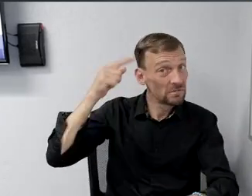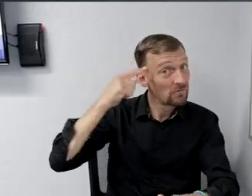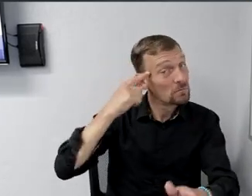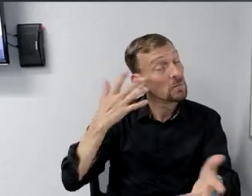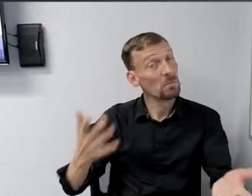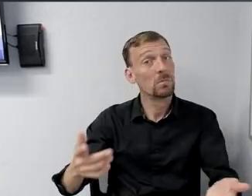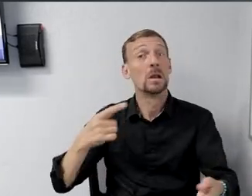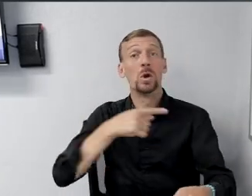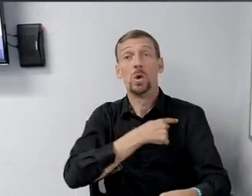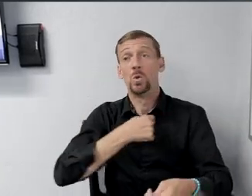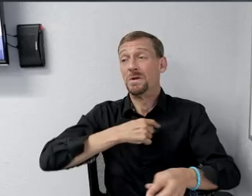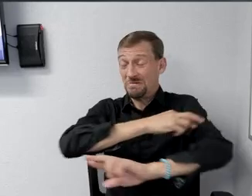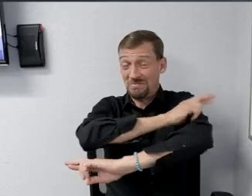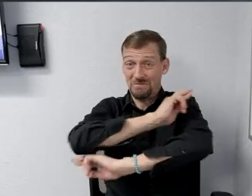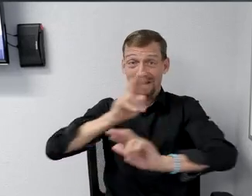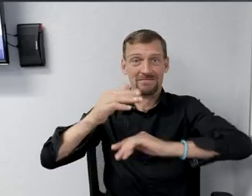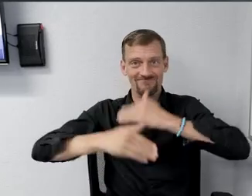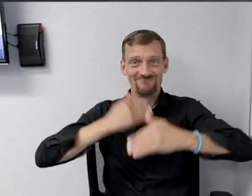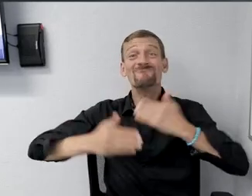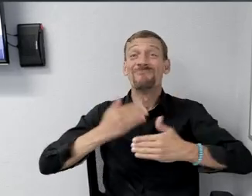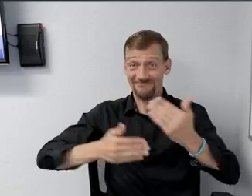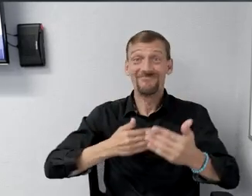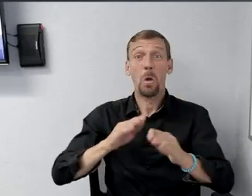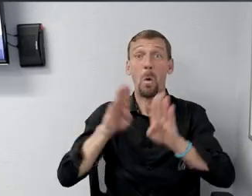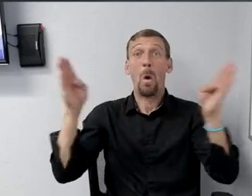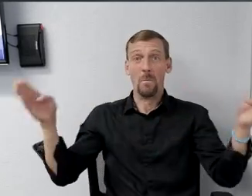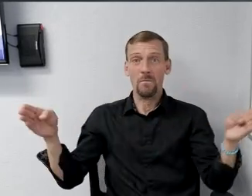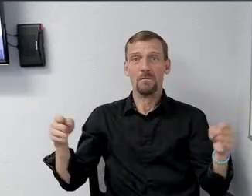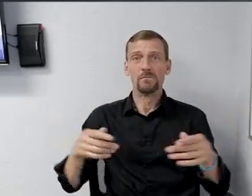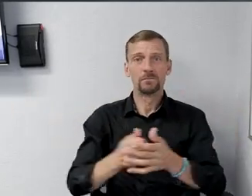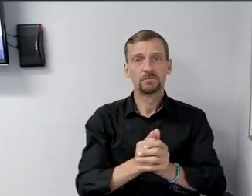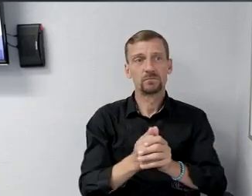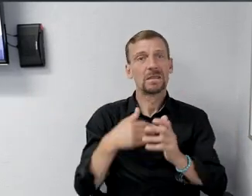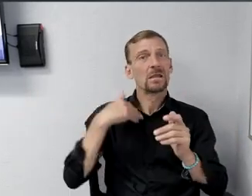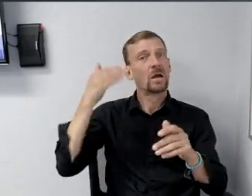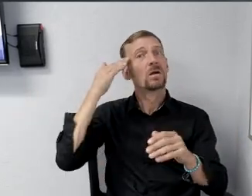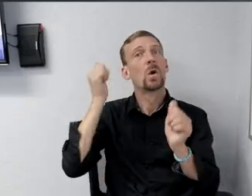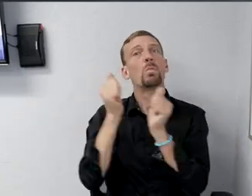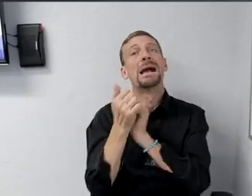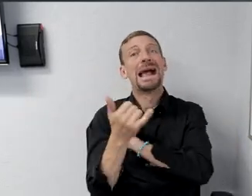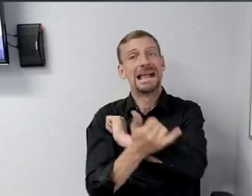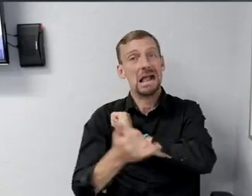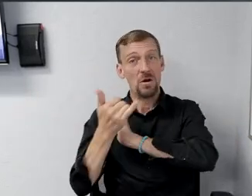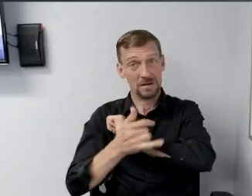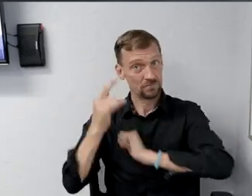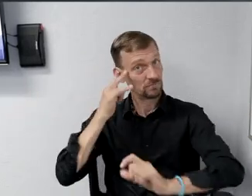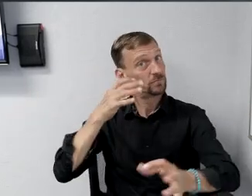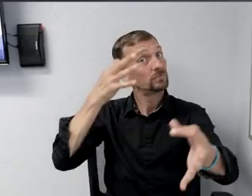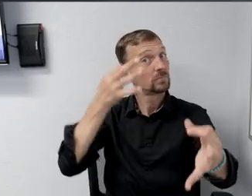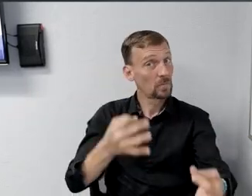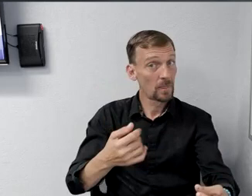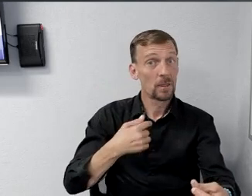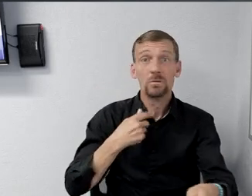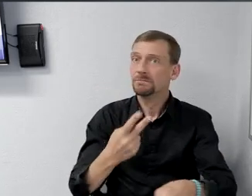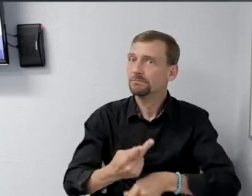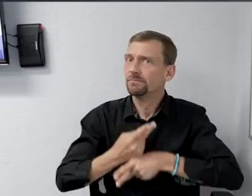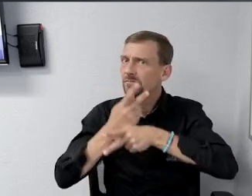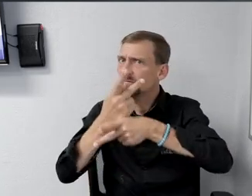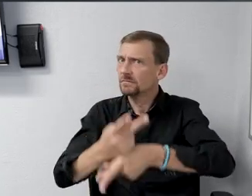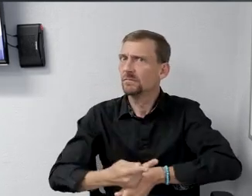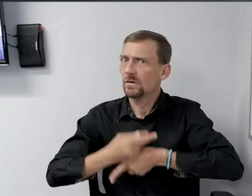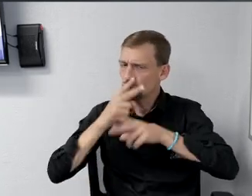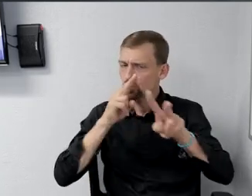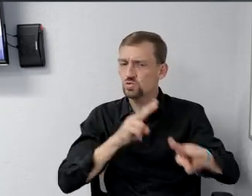government, we're ready to roll. I know that with the county's decision, we're carefully